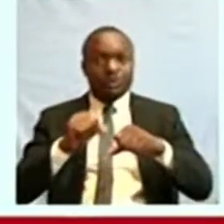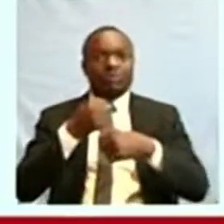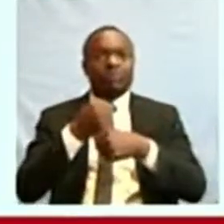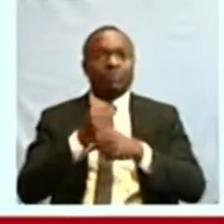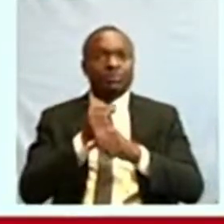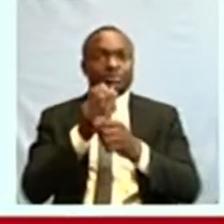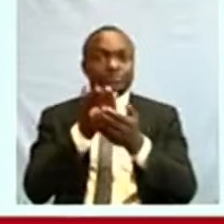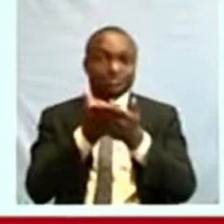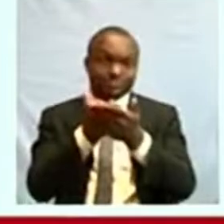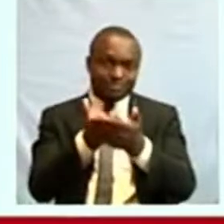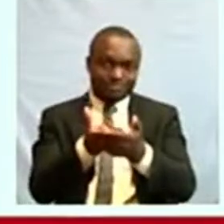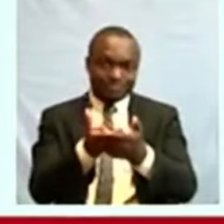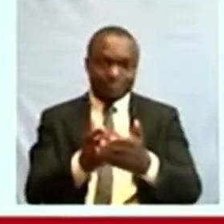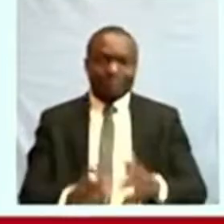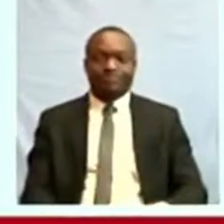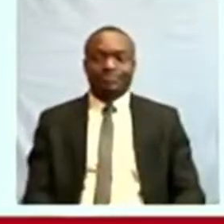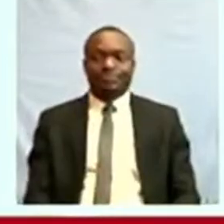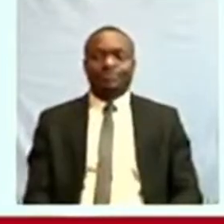submit.